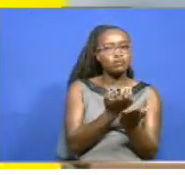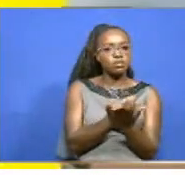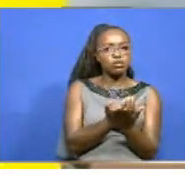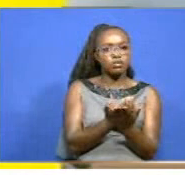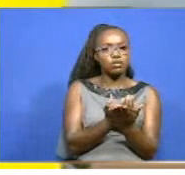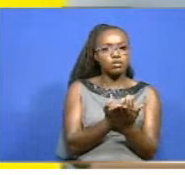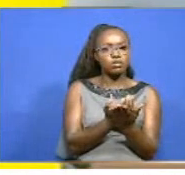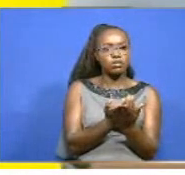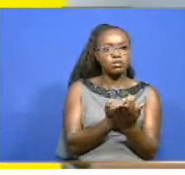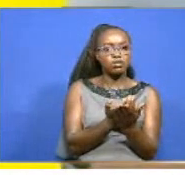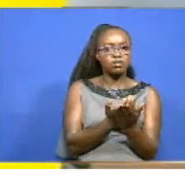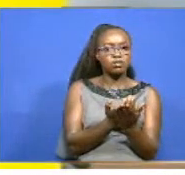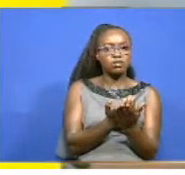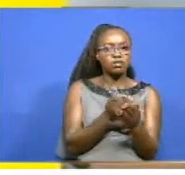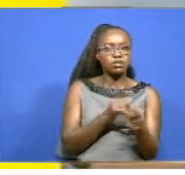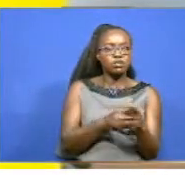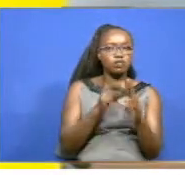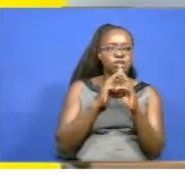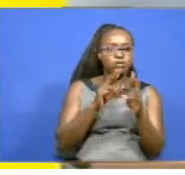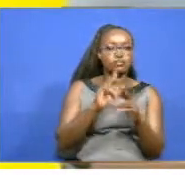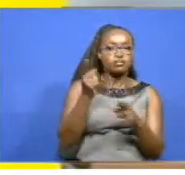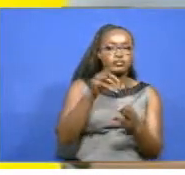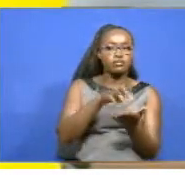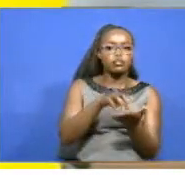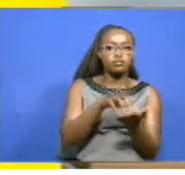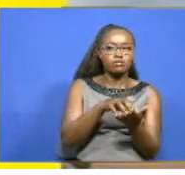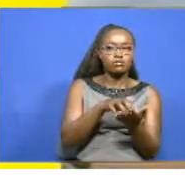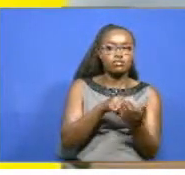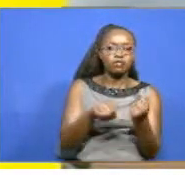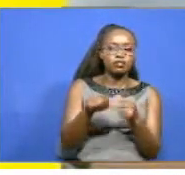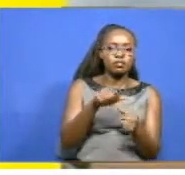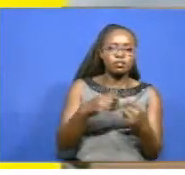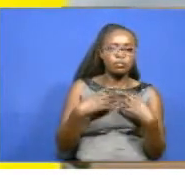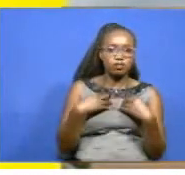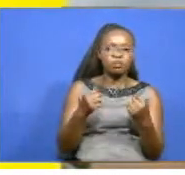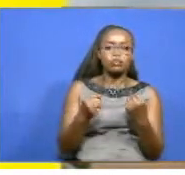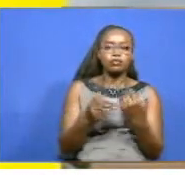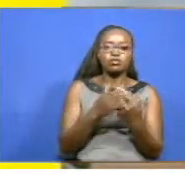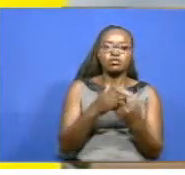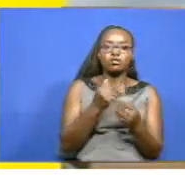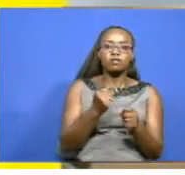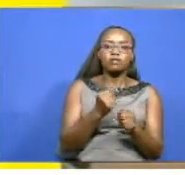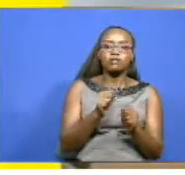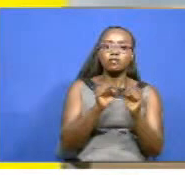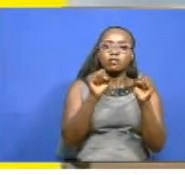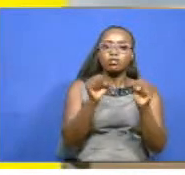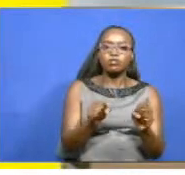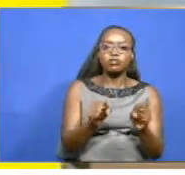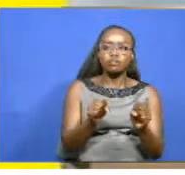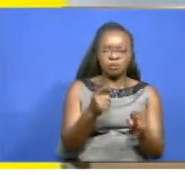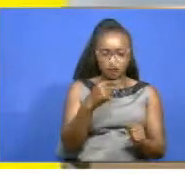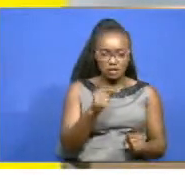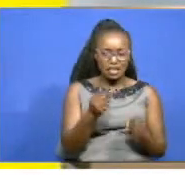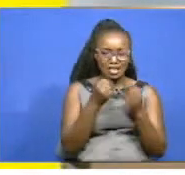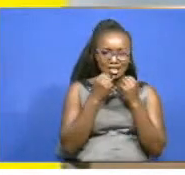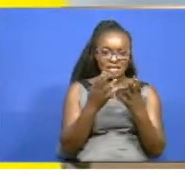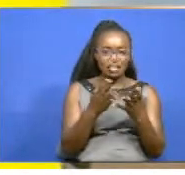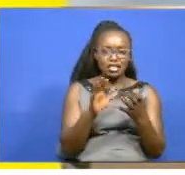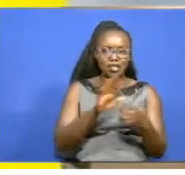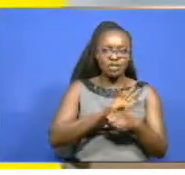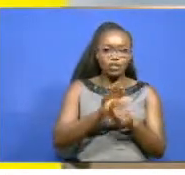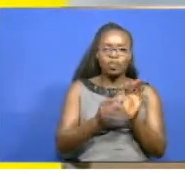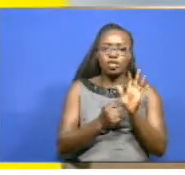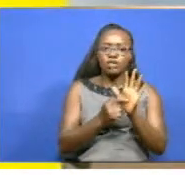we reported our first case? What is it about our healthcare system that probably wasn't going right that COVID has just